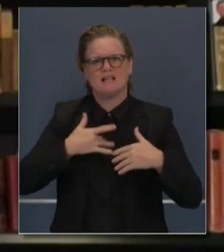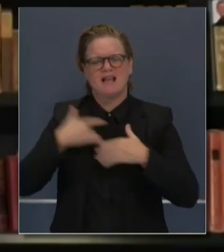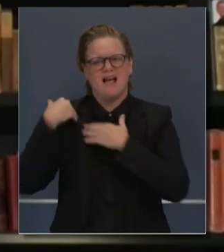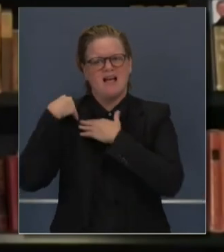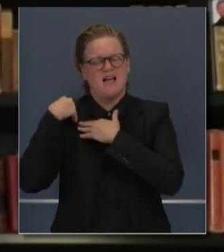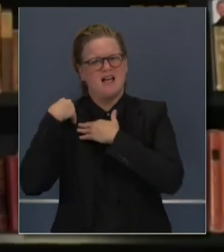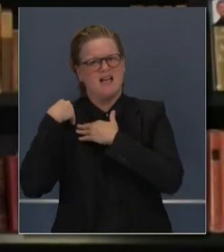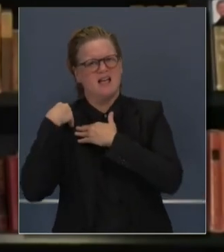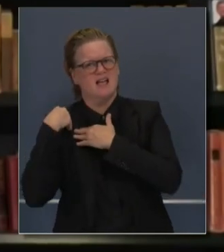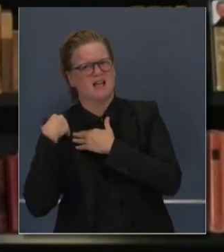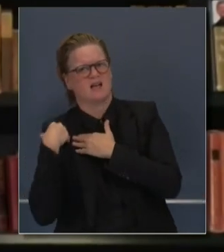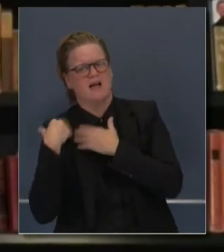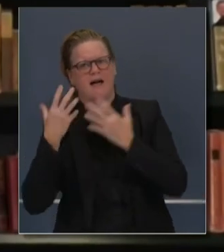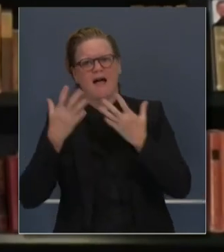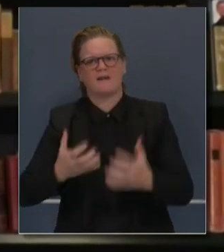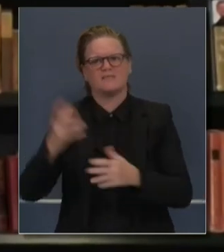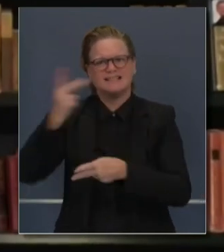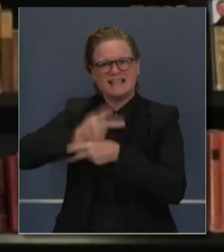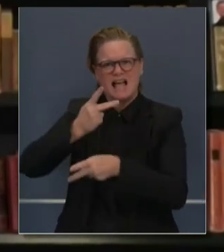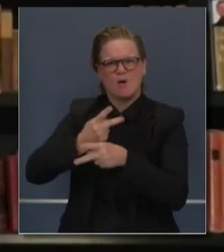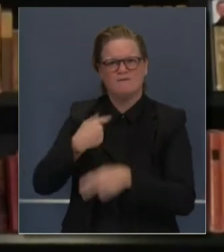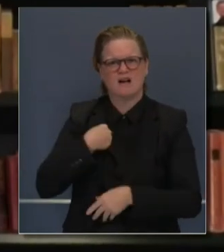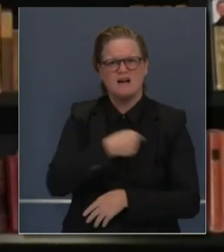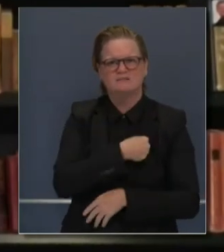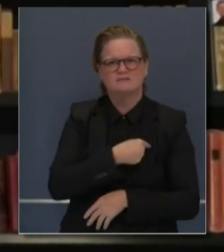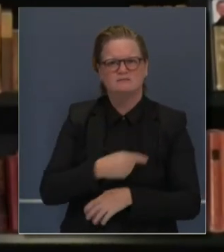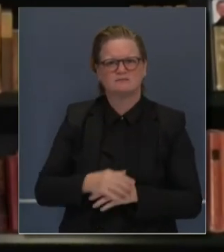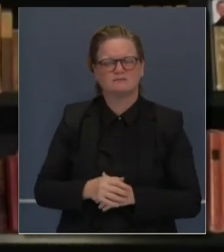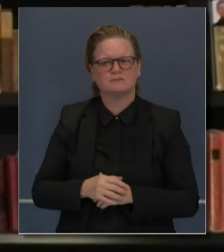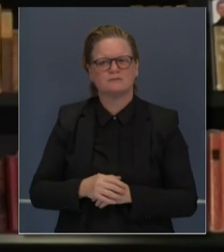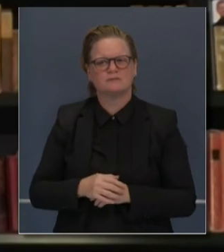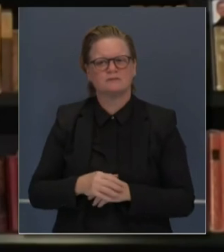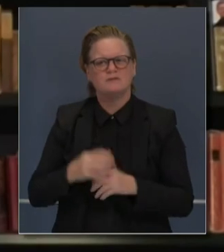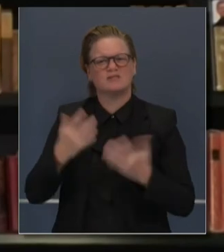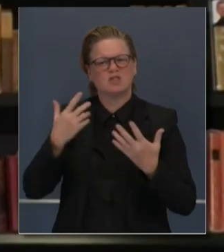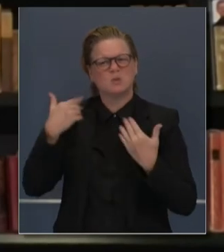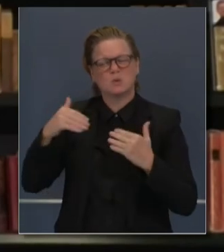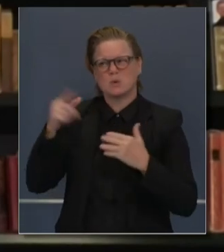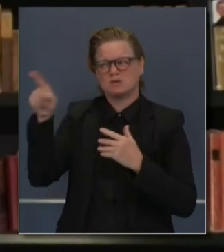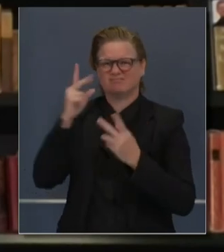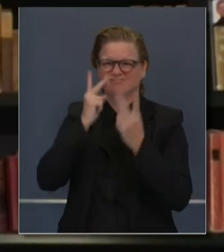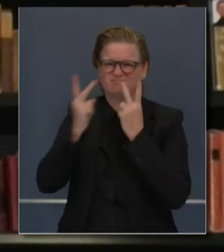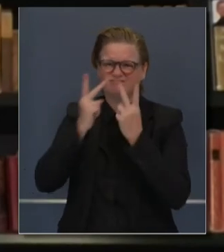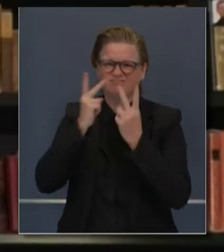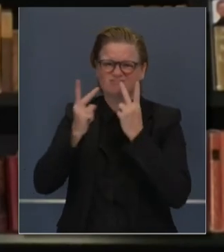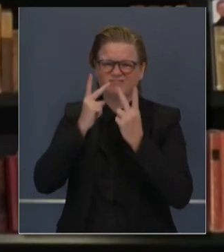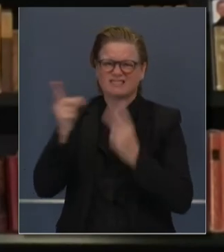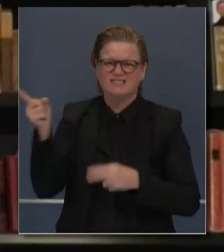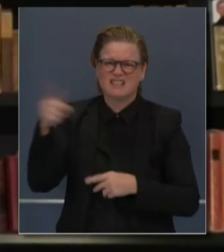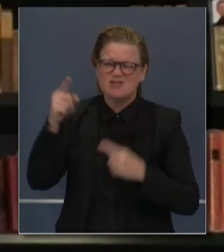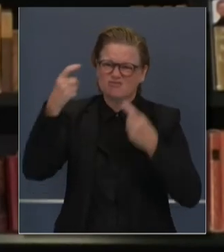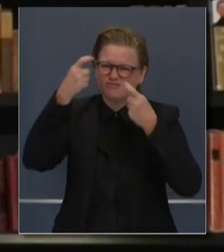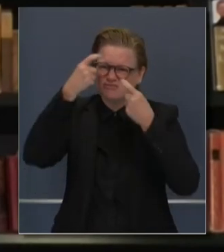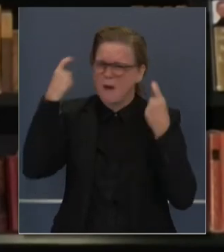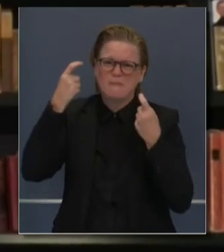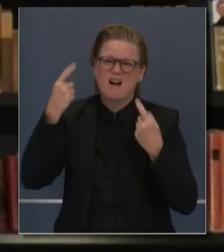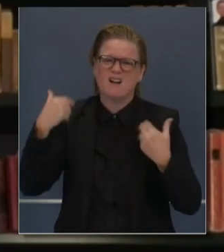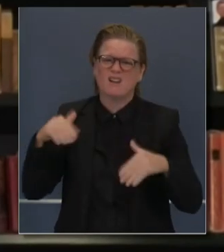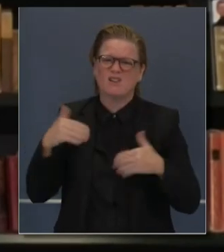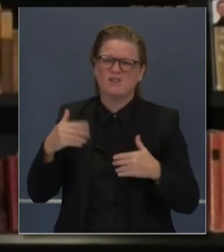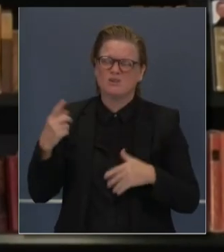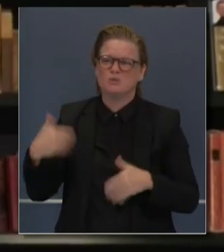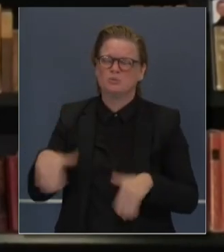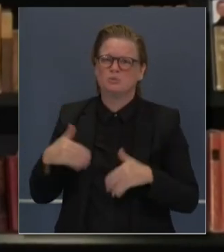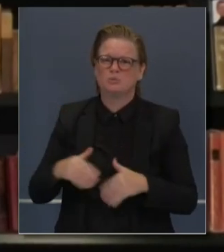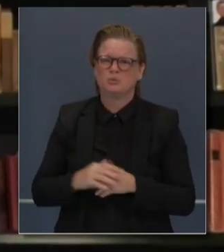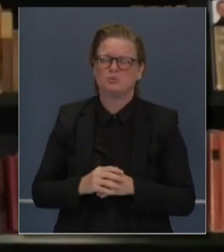deep emotional stress that's placed on not only them, but their loved ones. Dr. Galley, I know this is an area of obvious